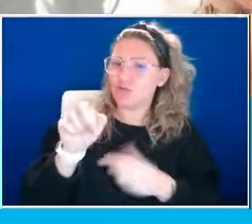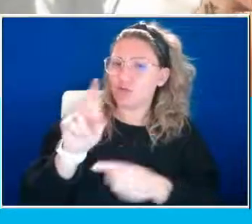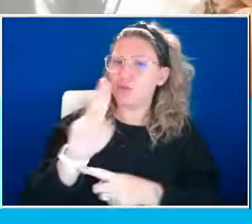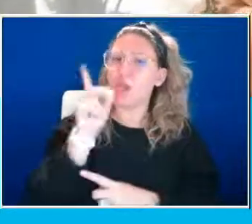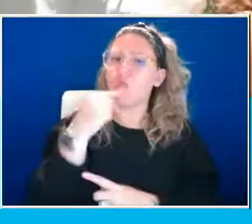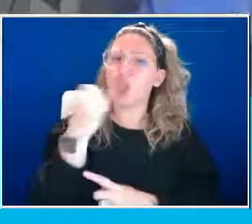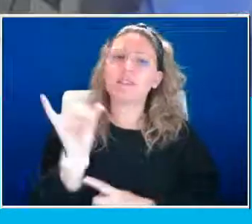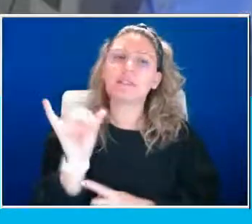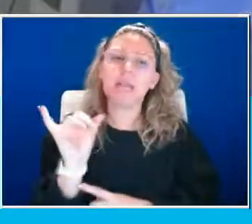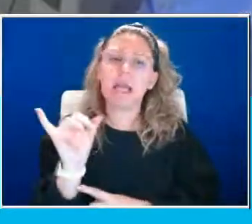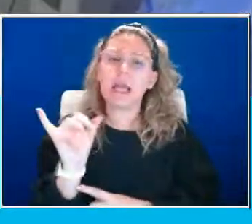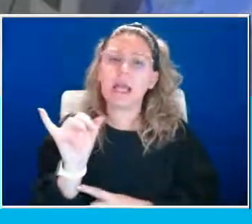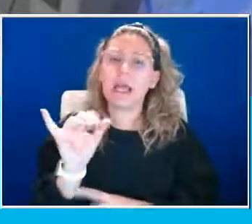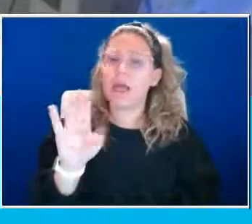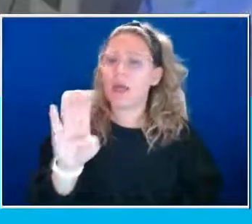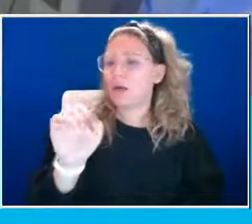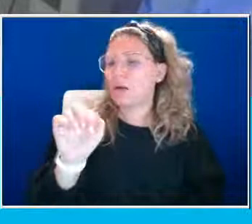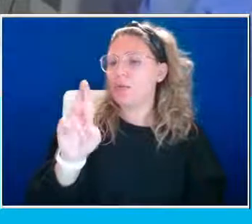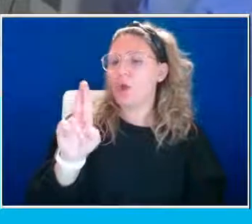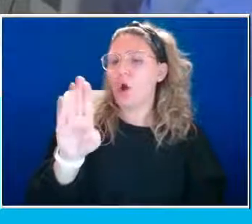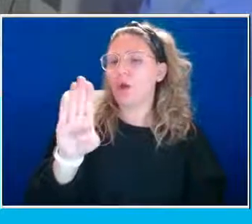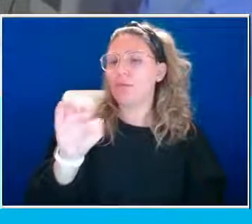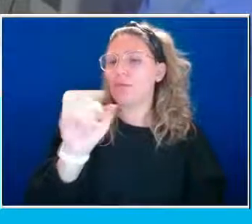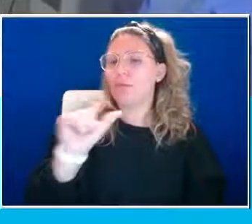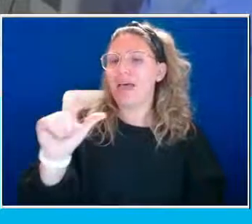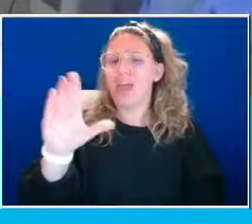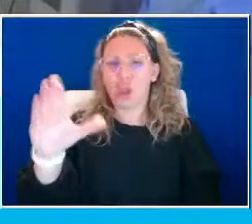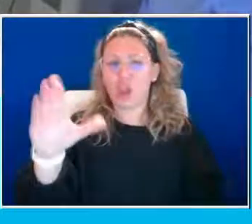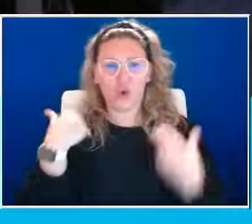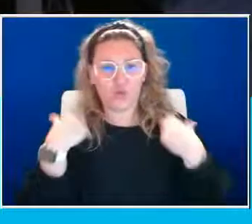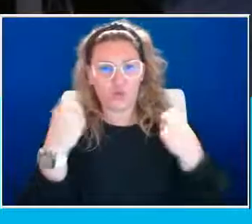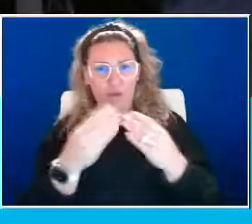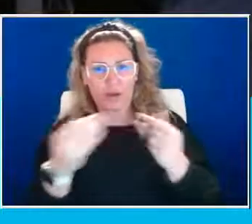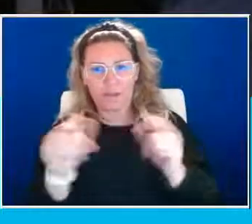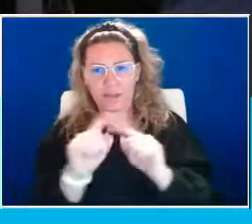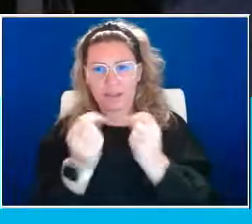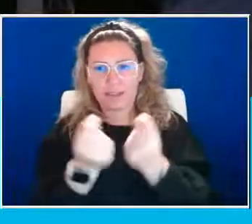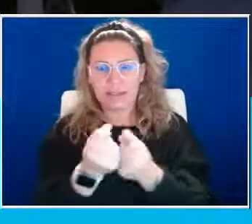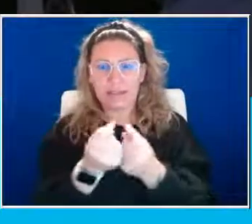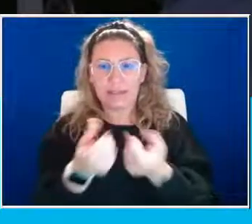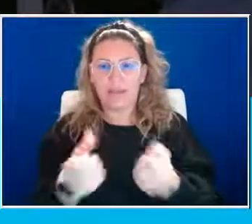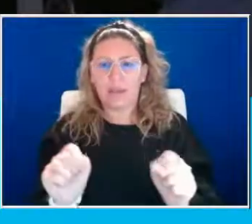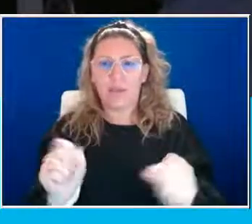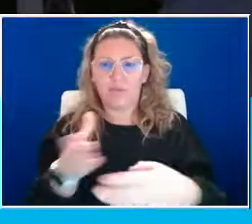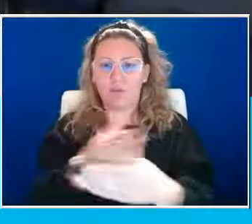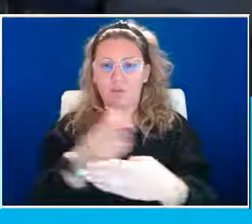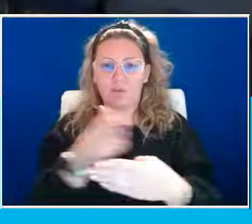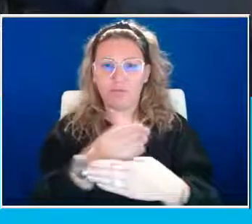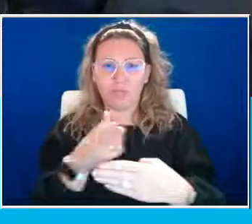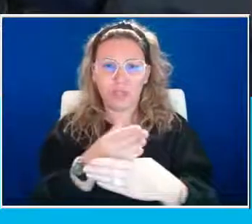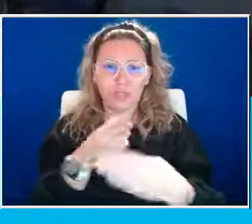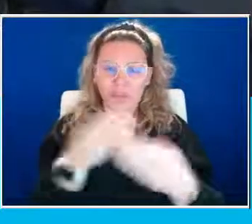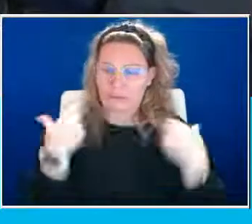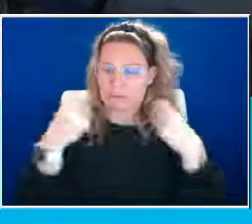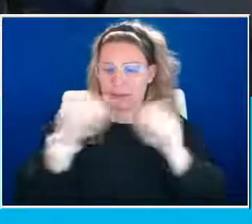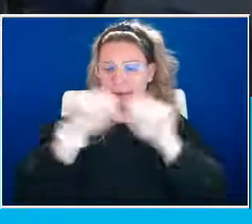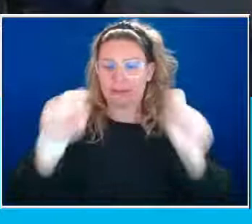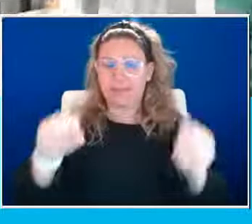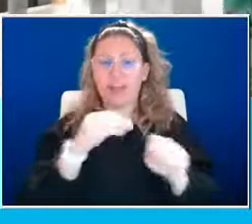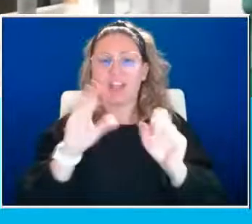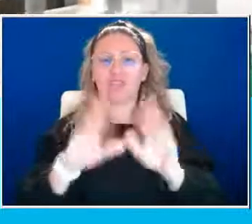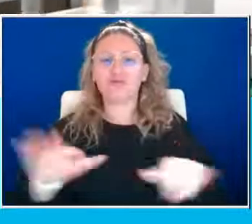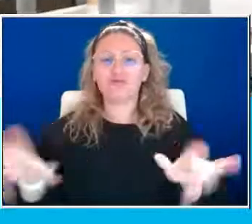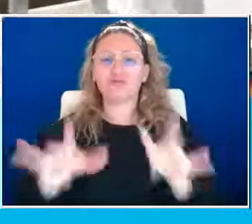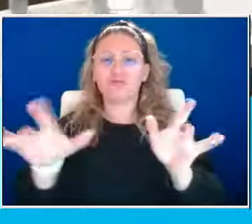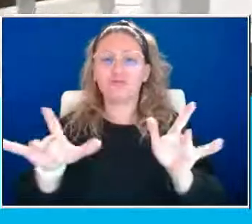a barbell. Her recovery, a team effort between the health system and Children's Mercy Hospital. We'll take a look at the surgery and